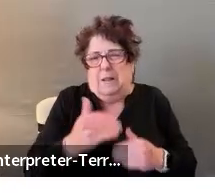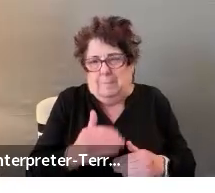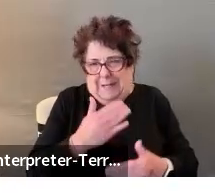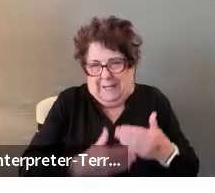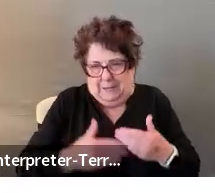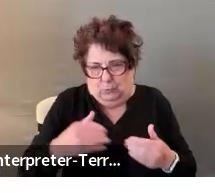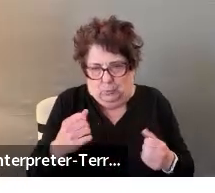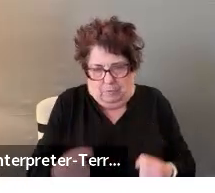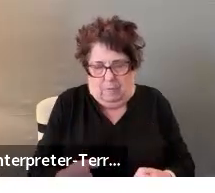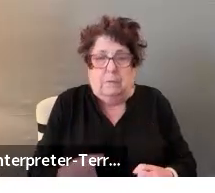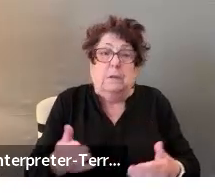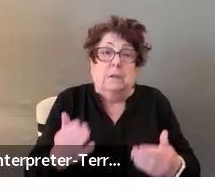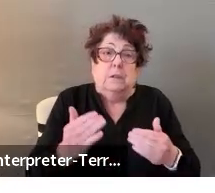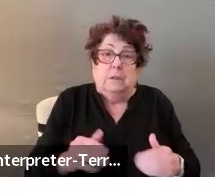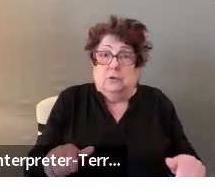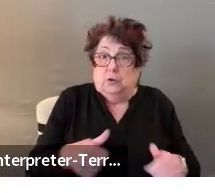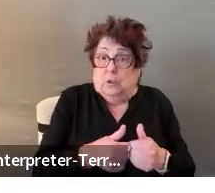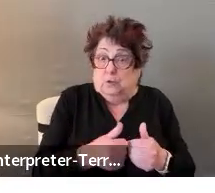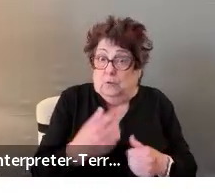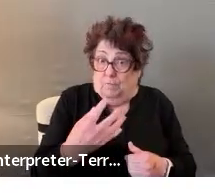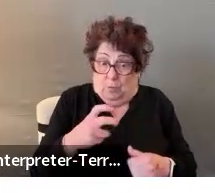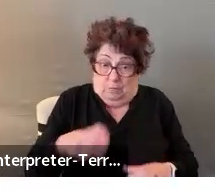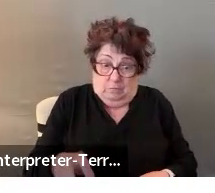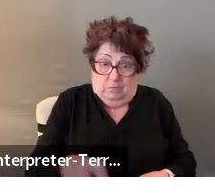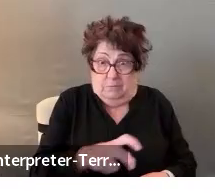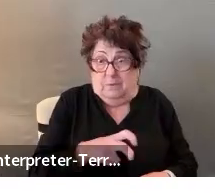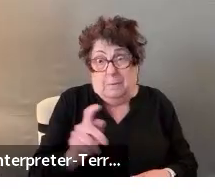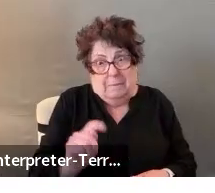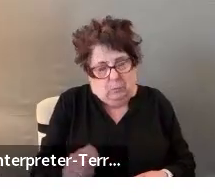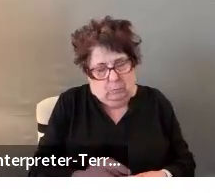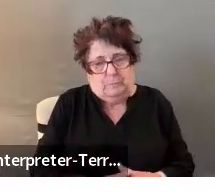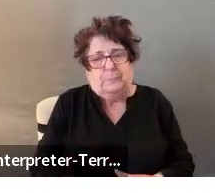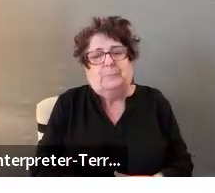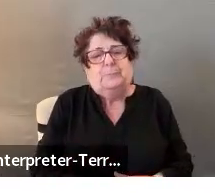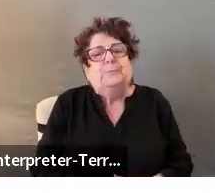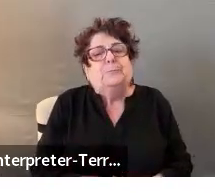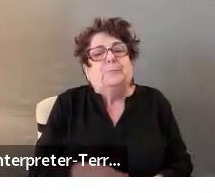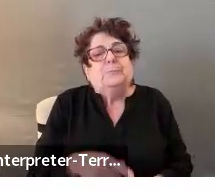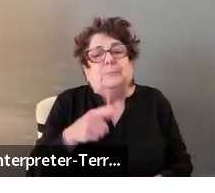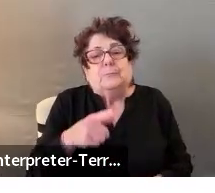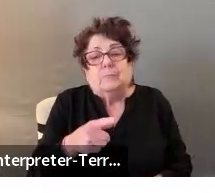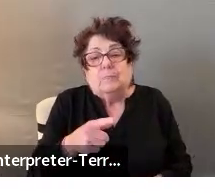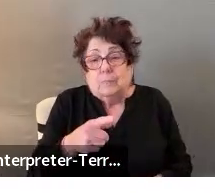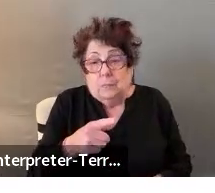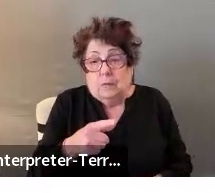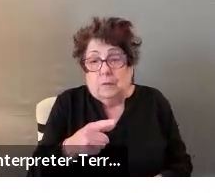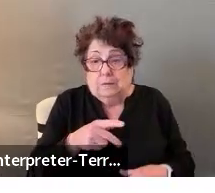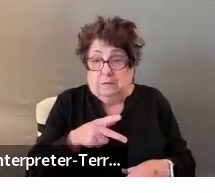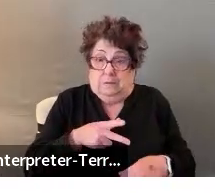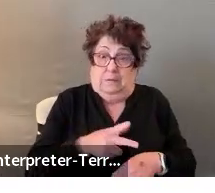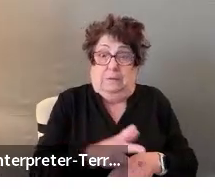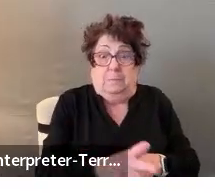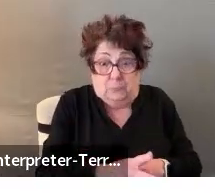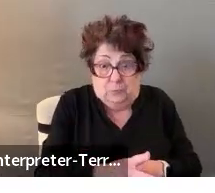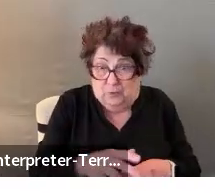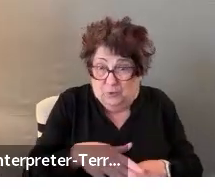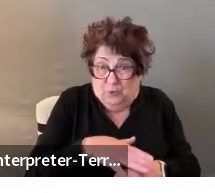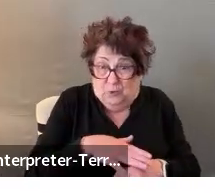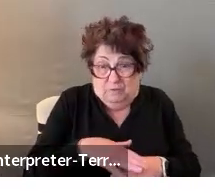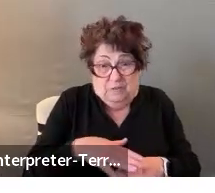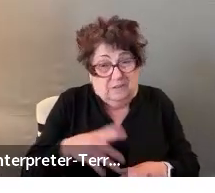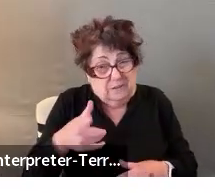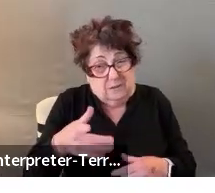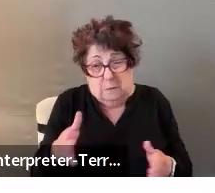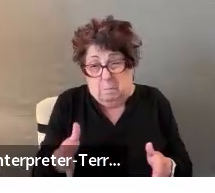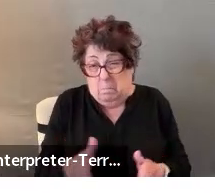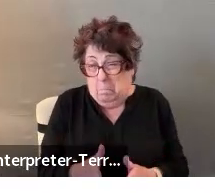Challenge 4, navigating in the bathroom. Wet, slippery surfaces in a small, cramped space can lead to falls and challenges